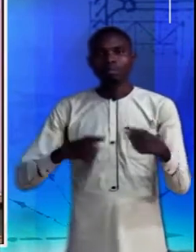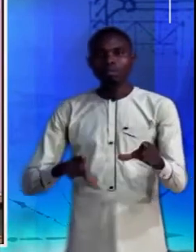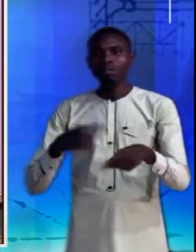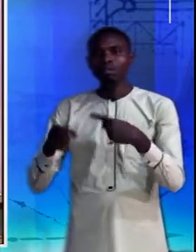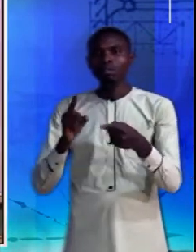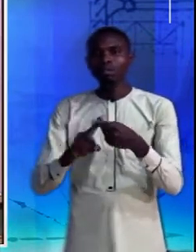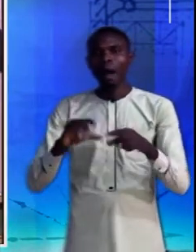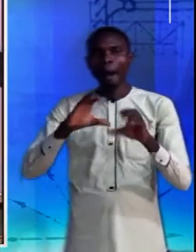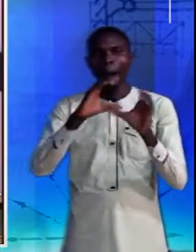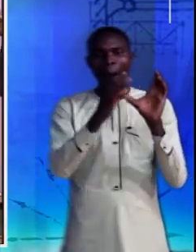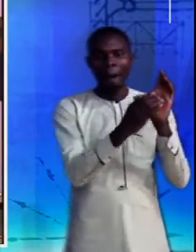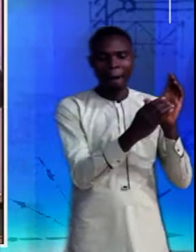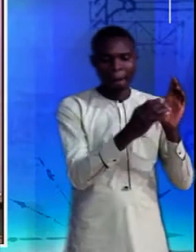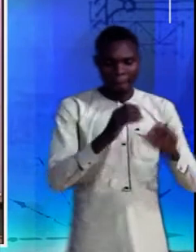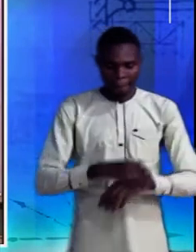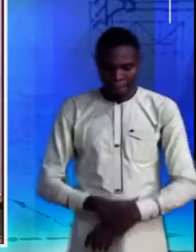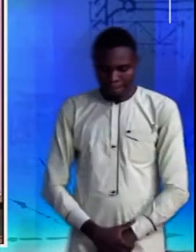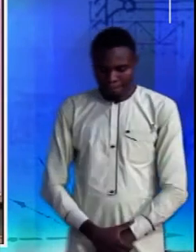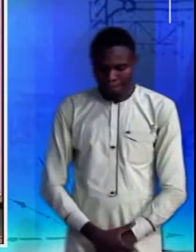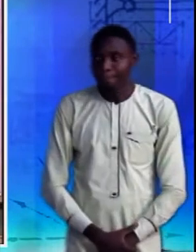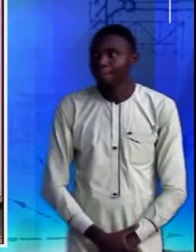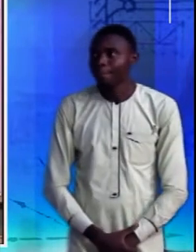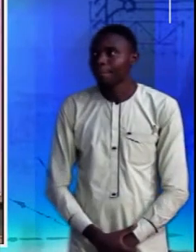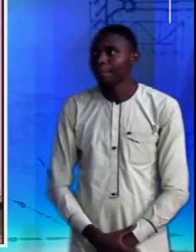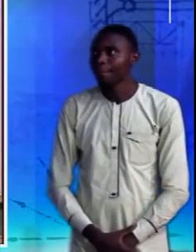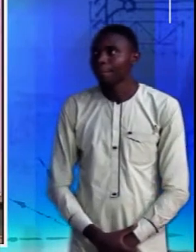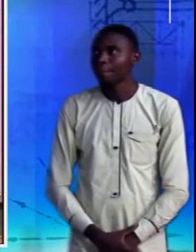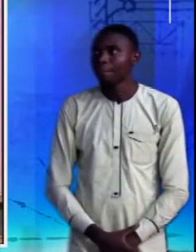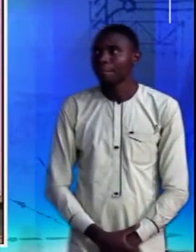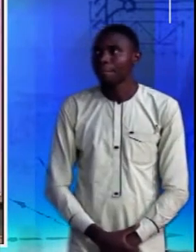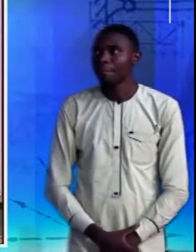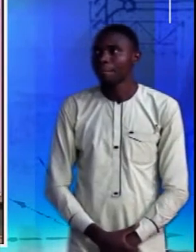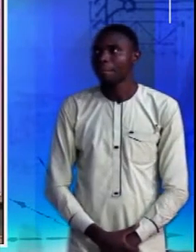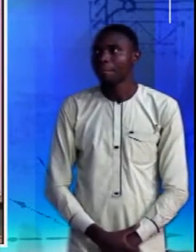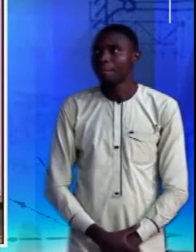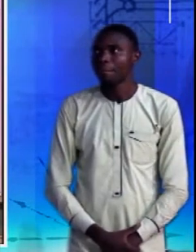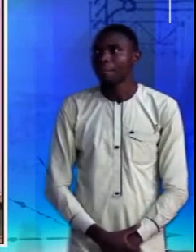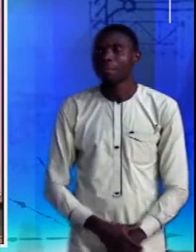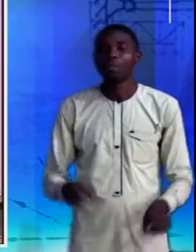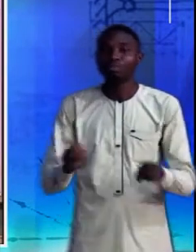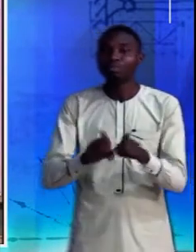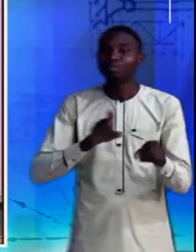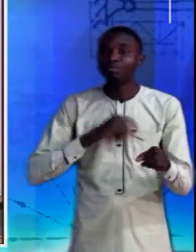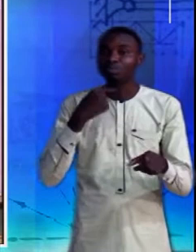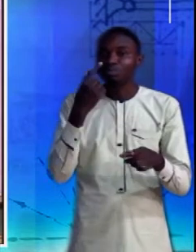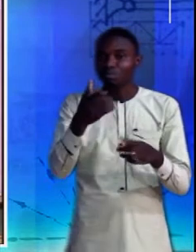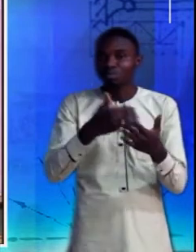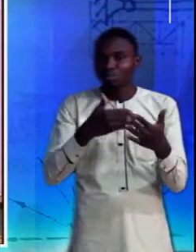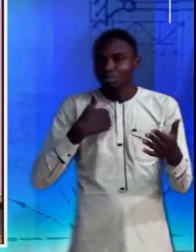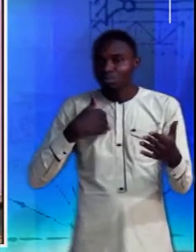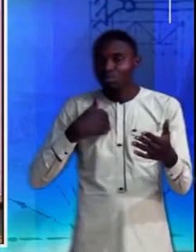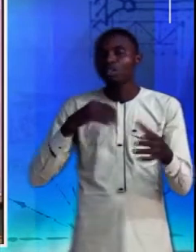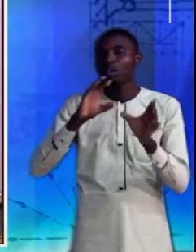in a very wide range, we cannot use second, minute, or hour, whereas we can only use a year.